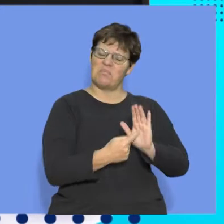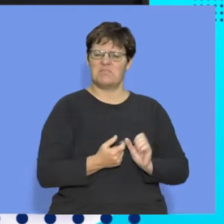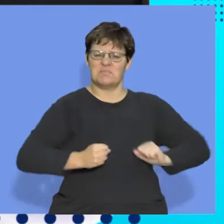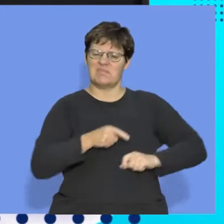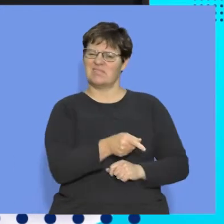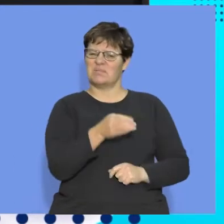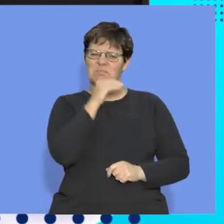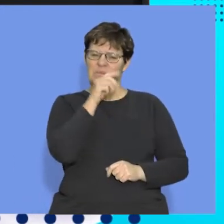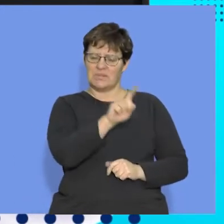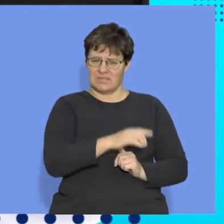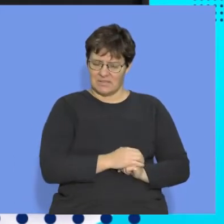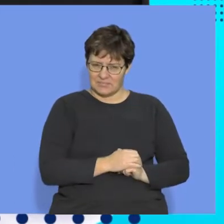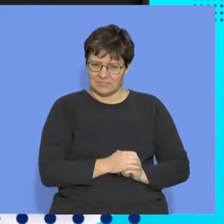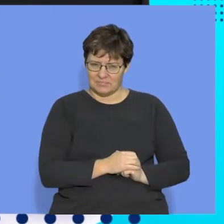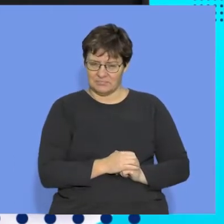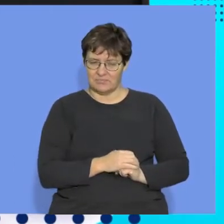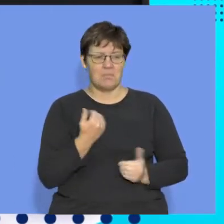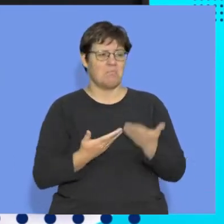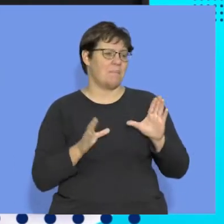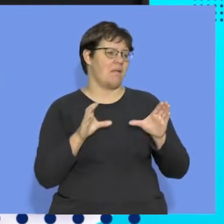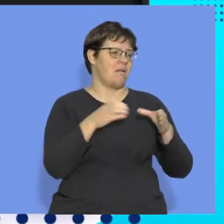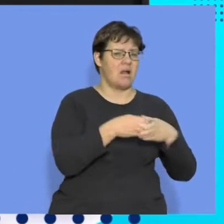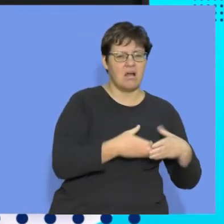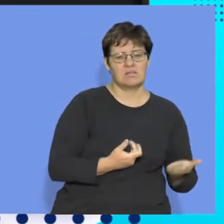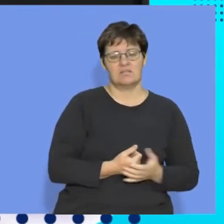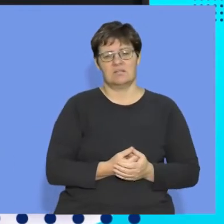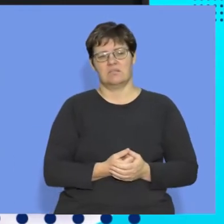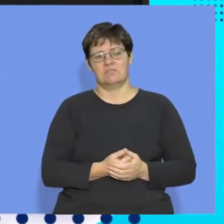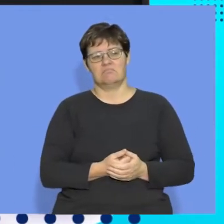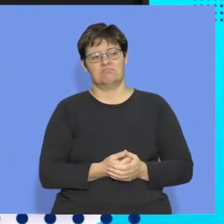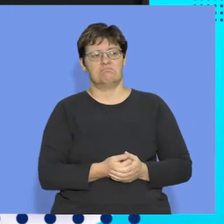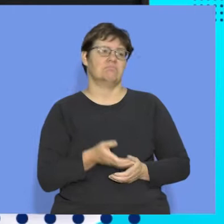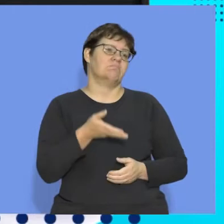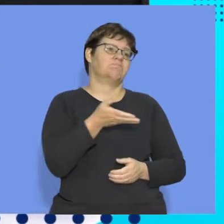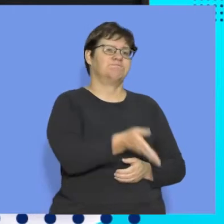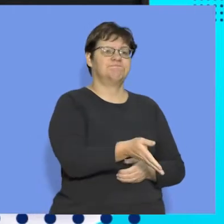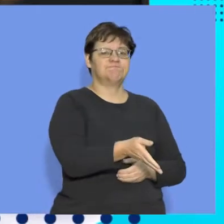Okay. If I'm in a class with what?